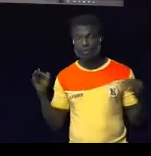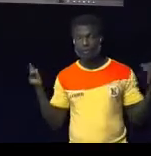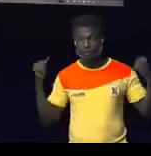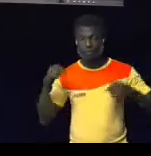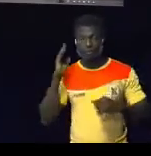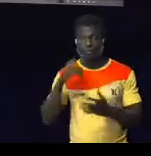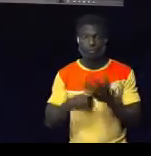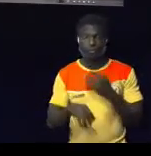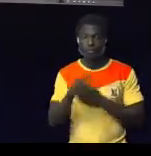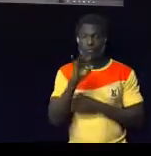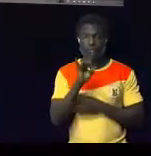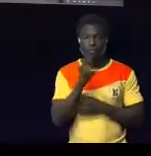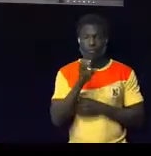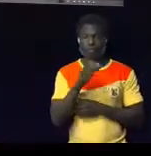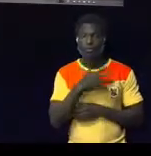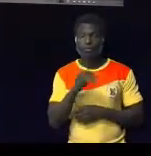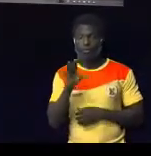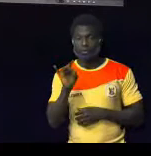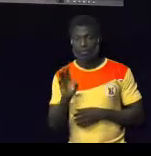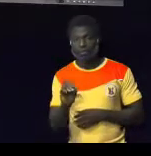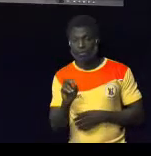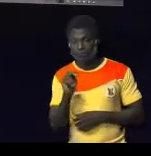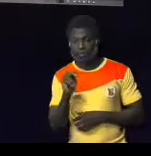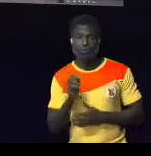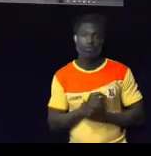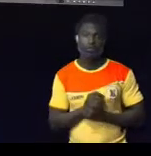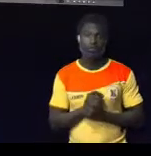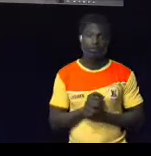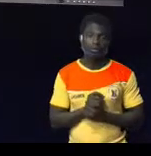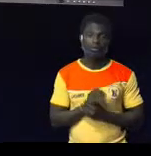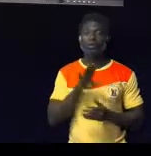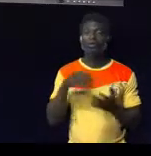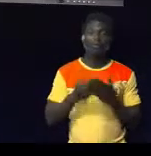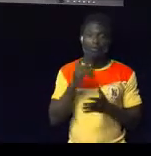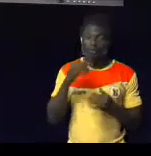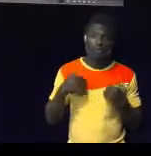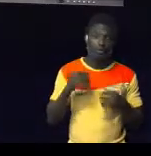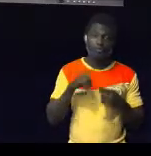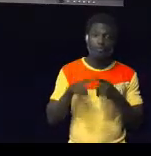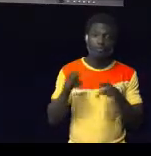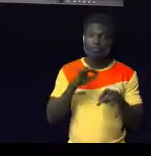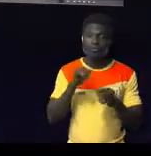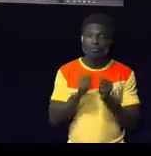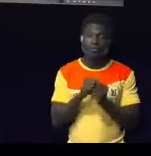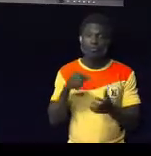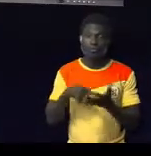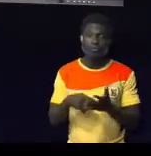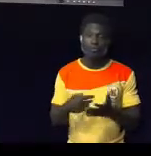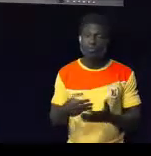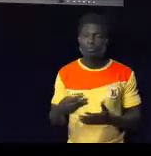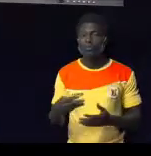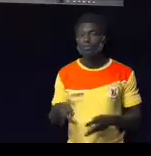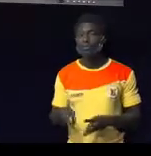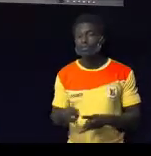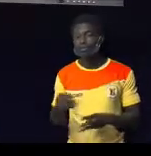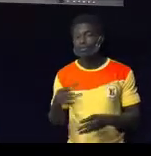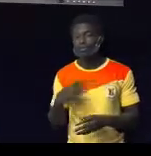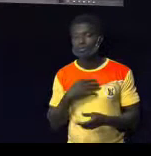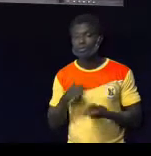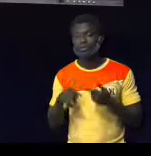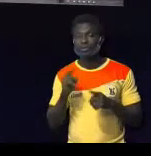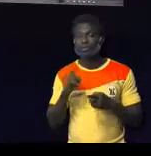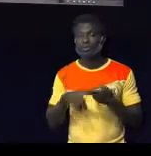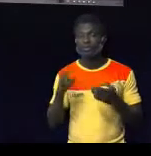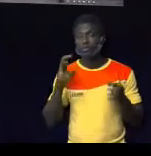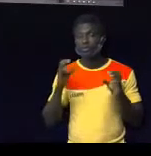Therefore, the 24 meters of cloth will cost 880 naira. So all you have to do with